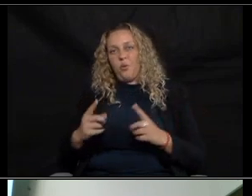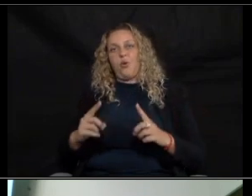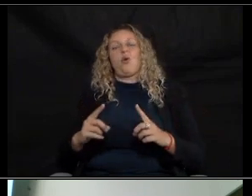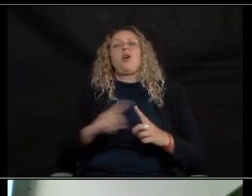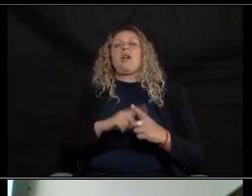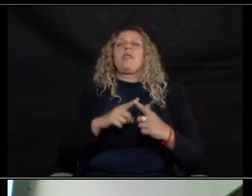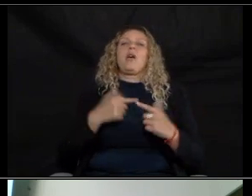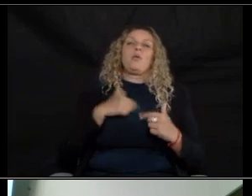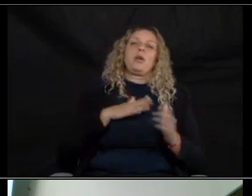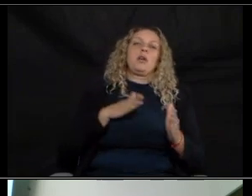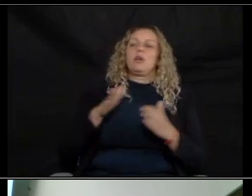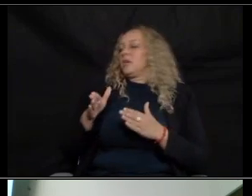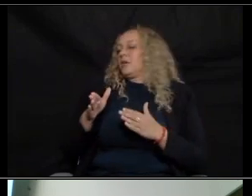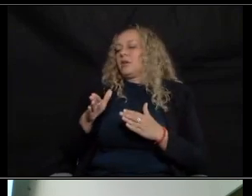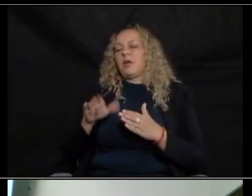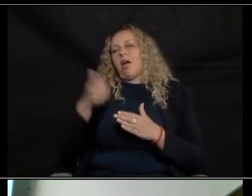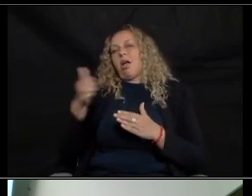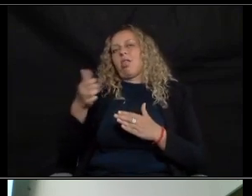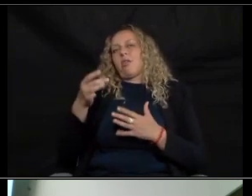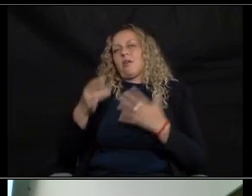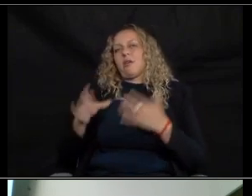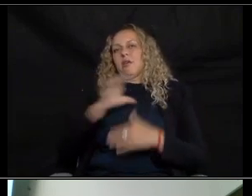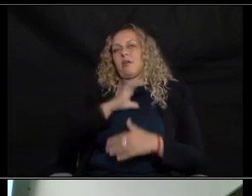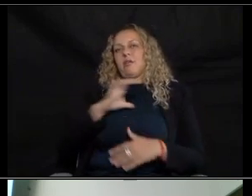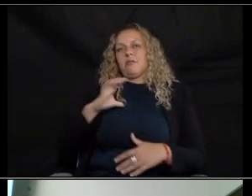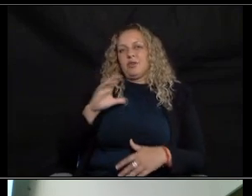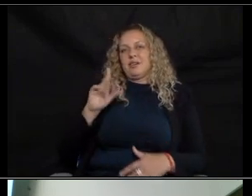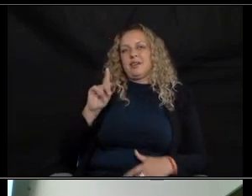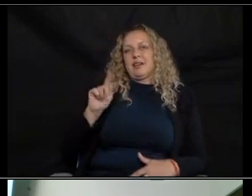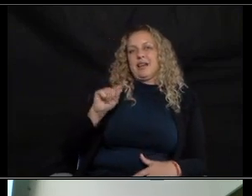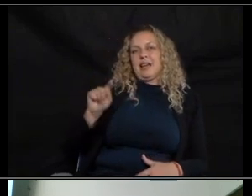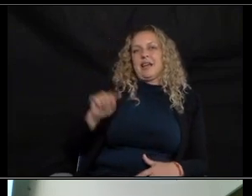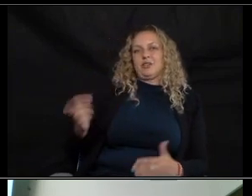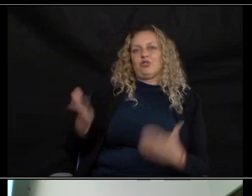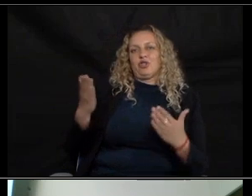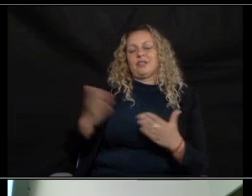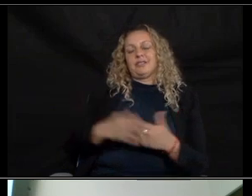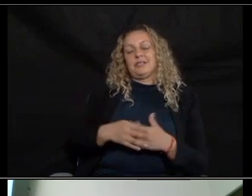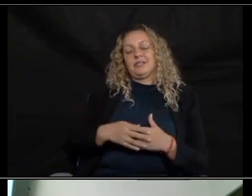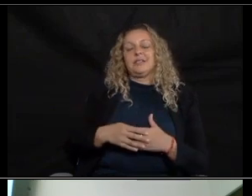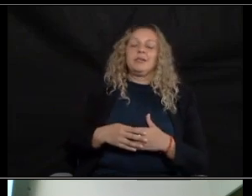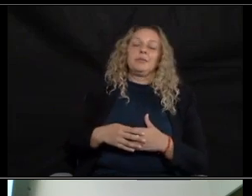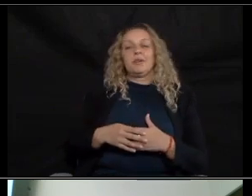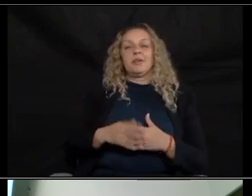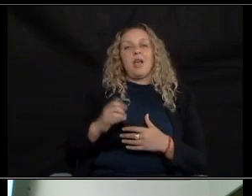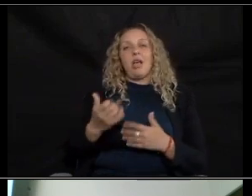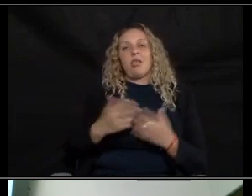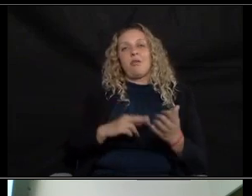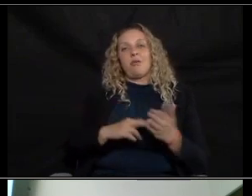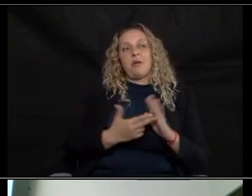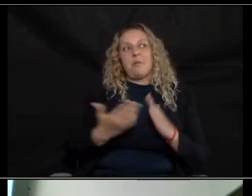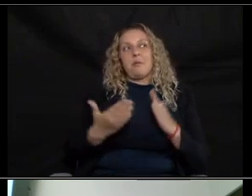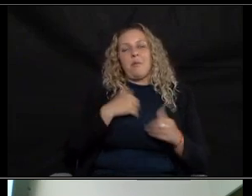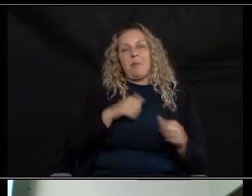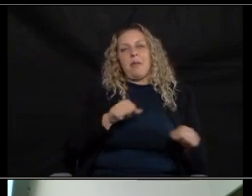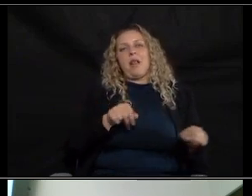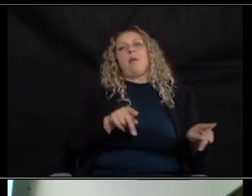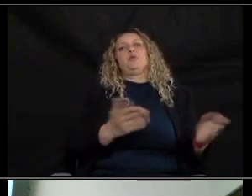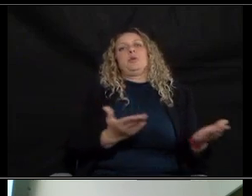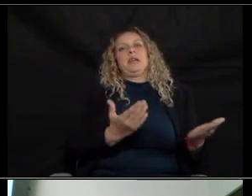with basically what Commissioner Katz is suggesting. But otherwise, there may be an opportunity